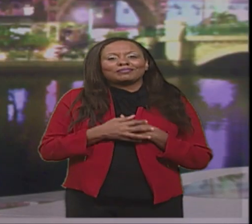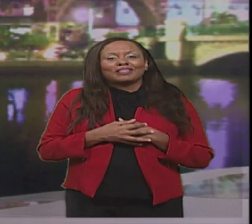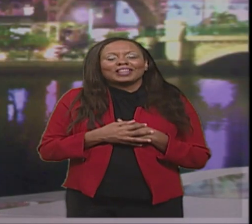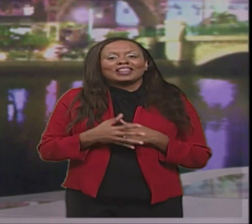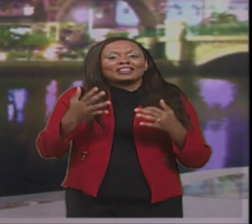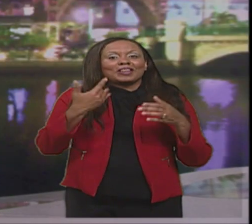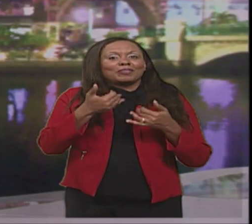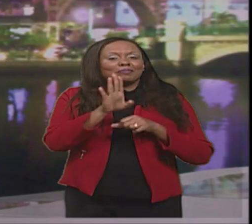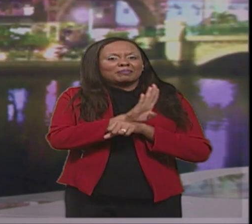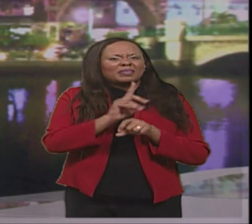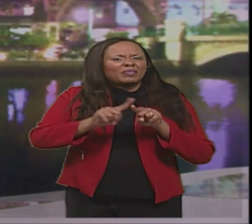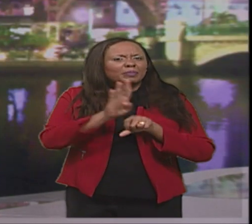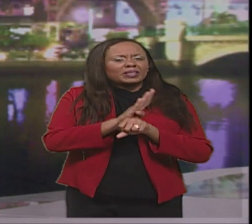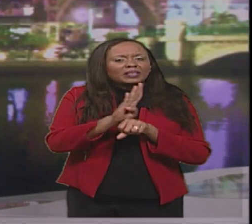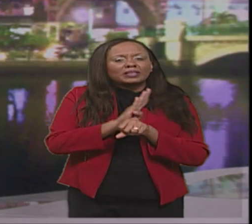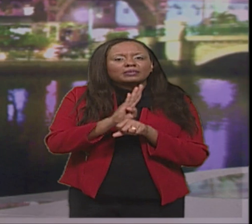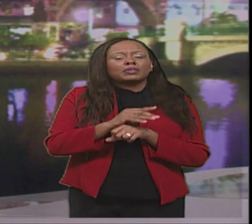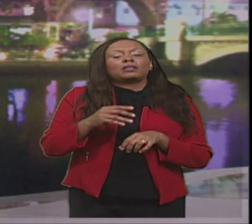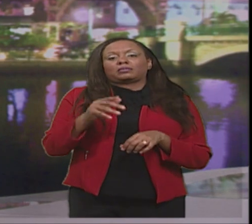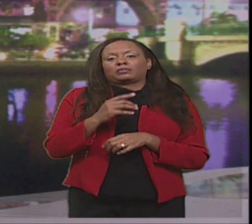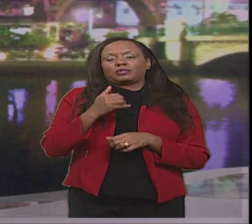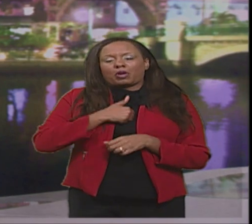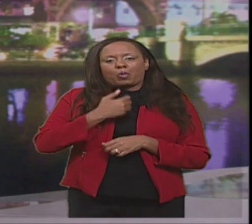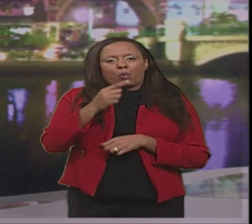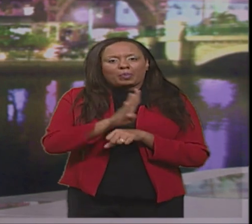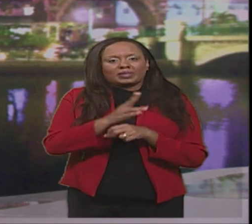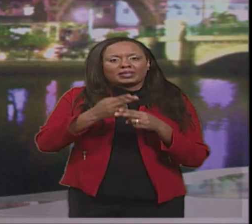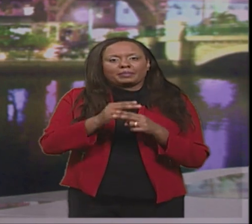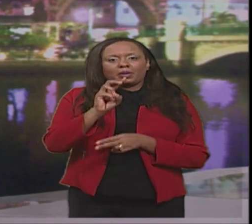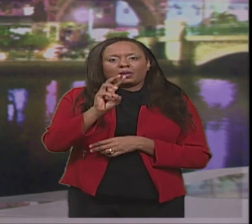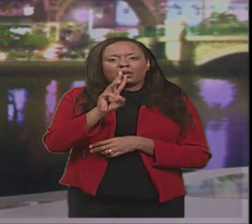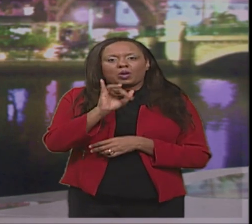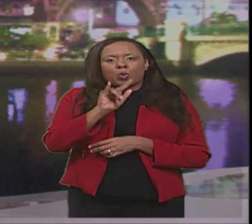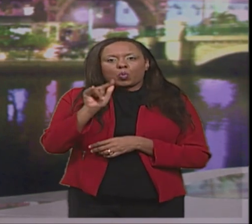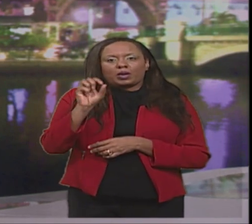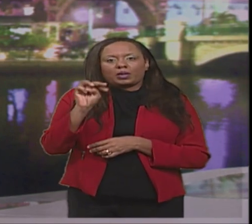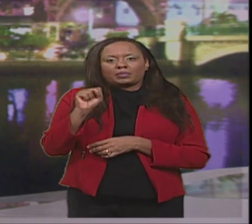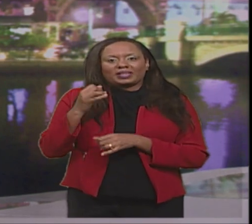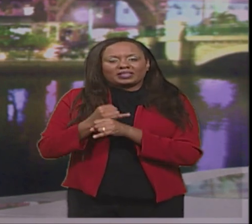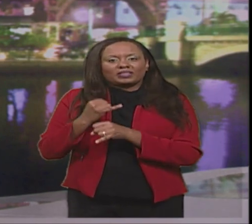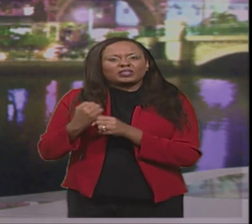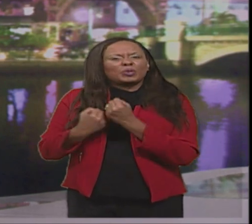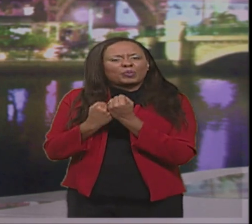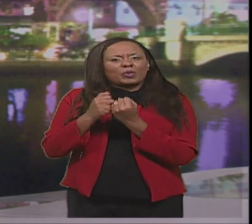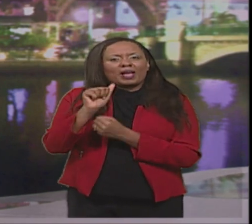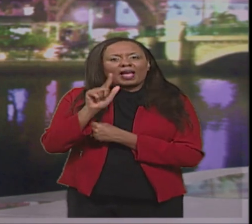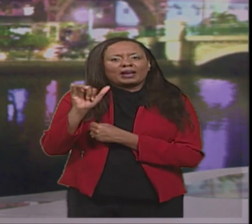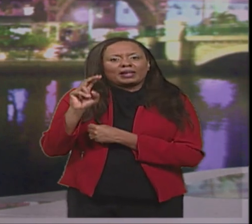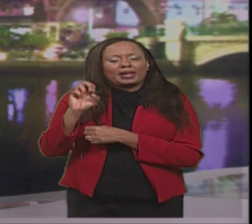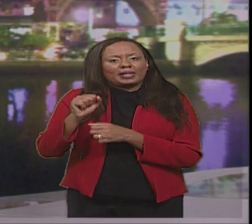Rianne. A local business, Williams Industries, has been praised by students of the Allen School for sponsoring their track and